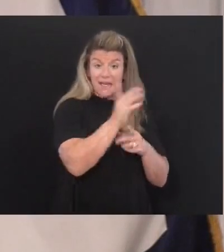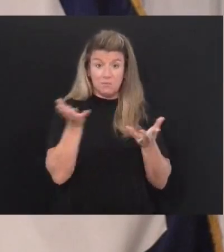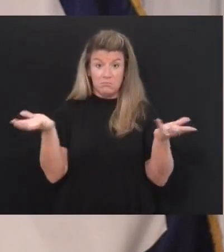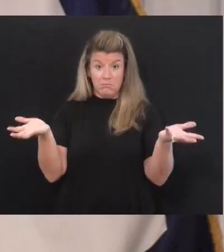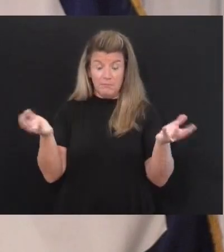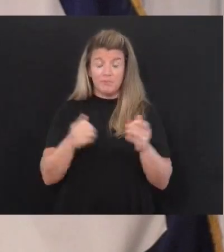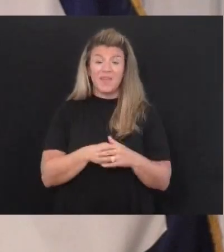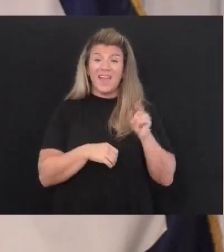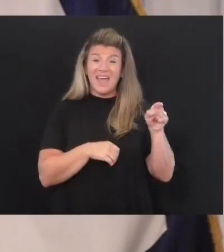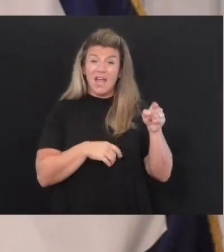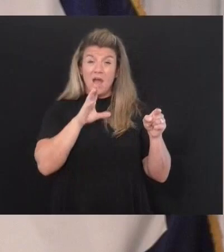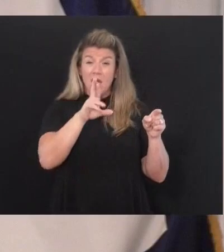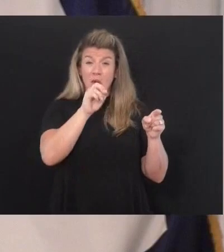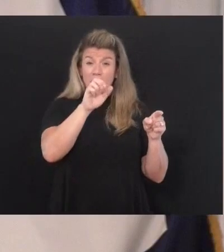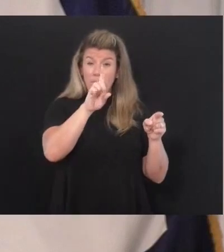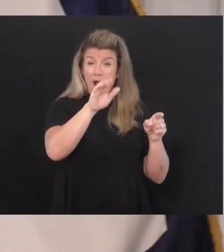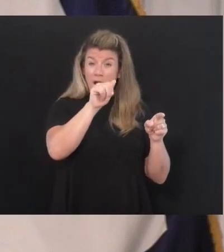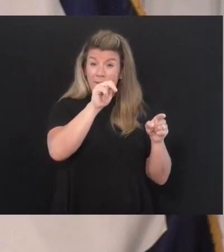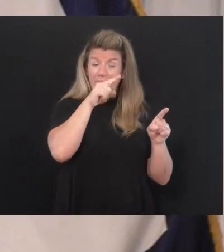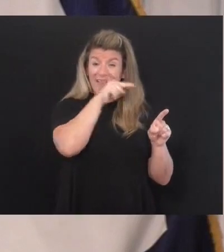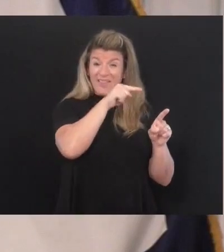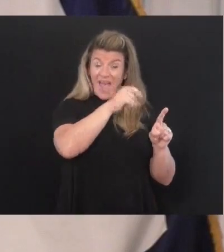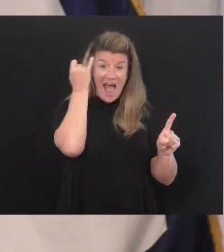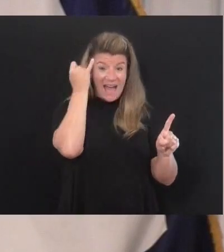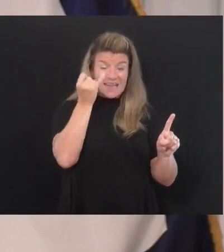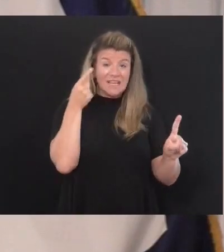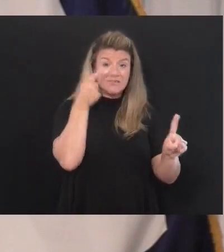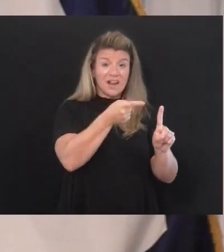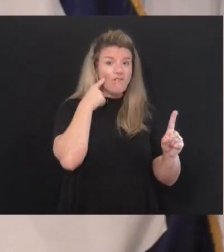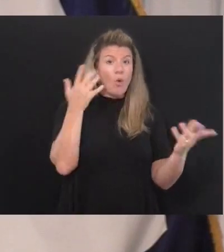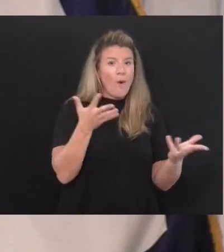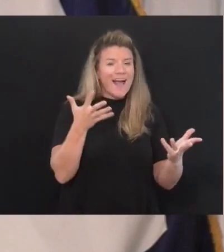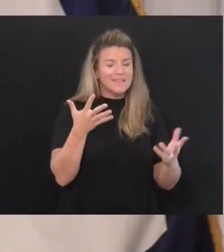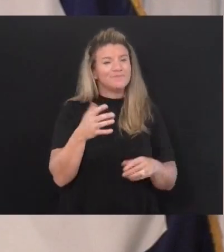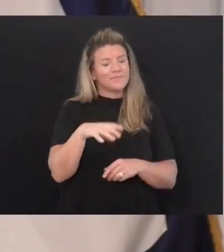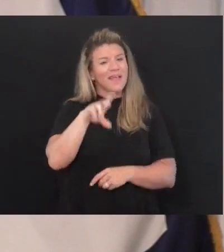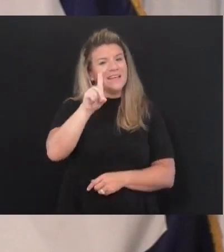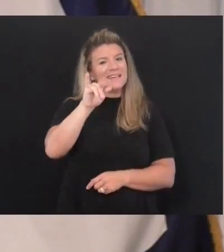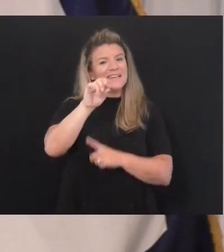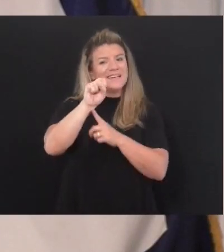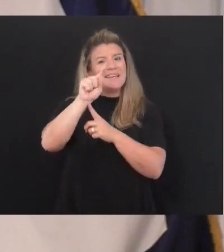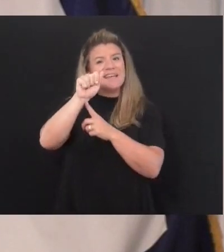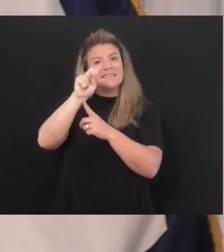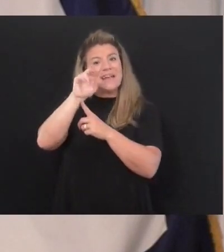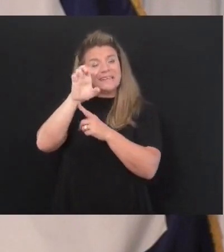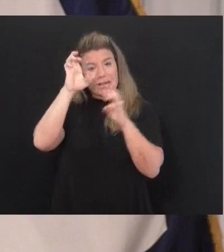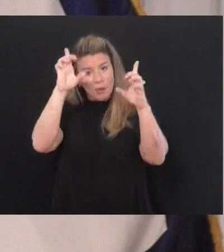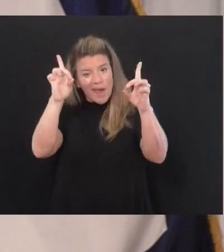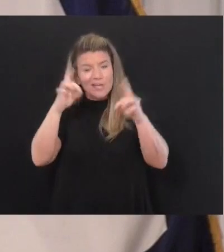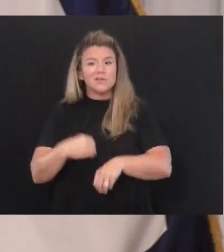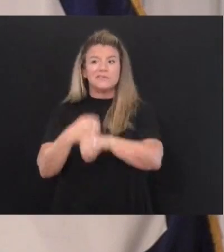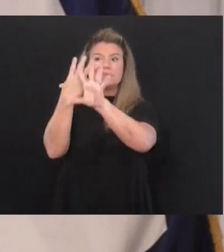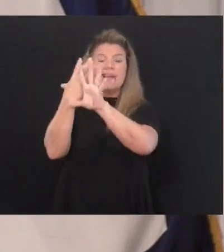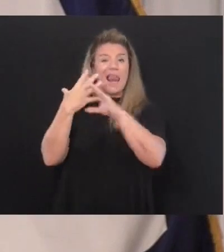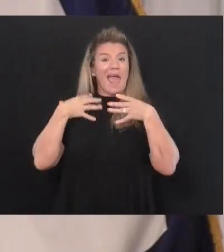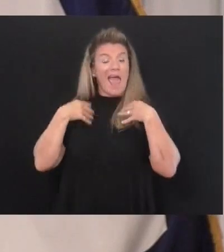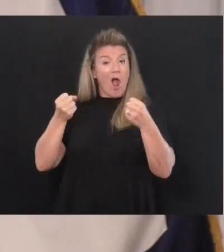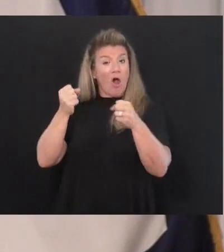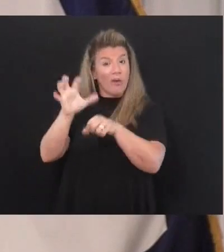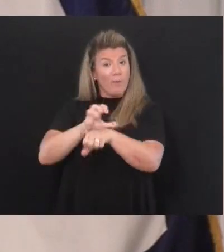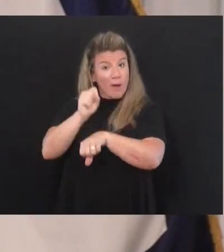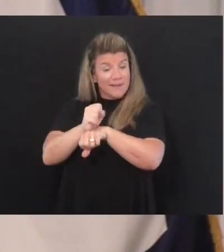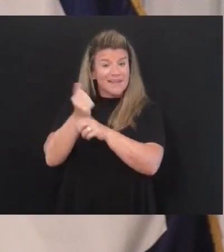Now, we have held the reins back as far as making some kind of penalties or whatever it may be, and